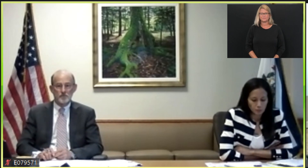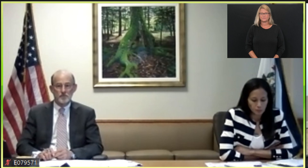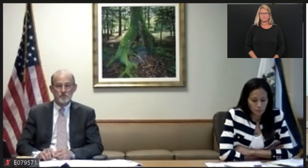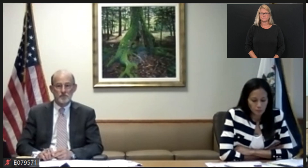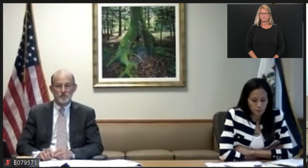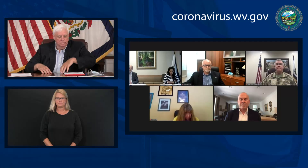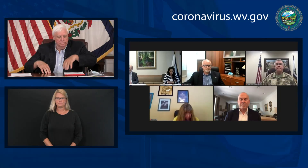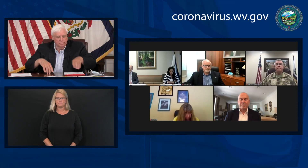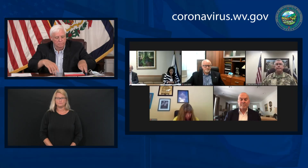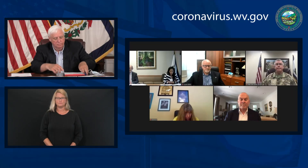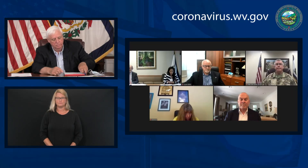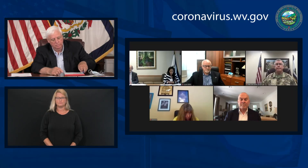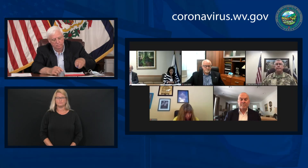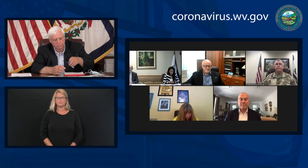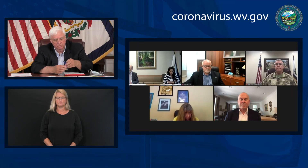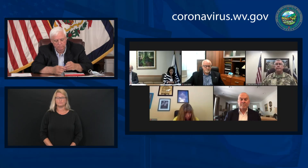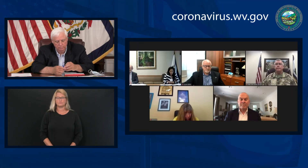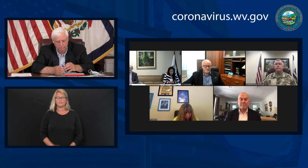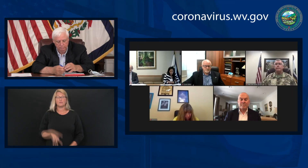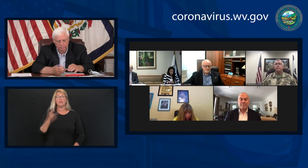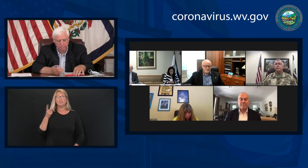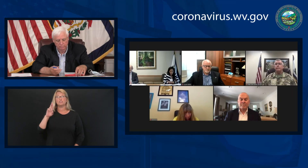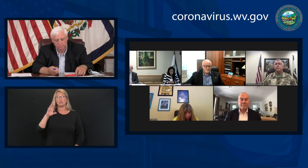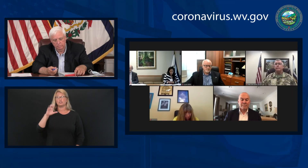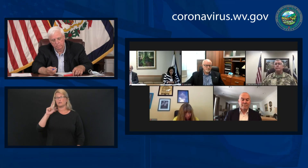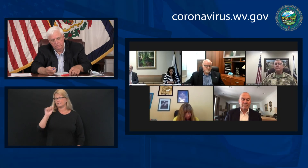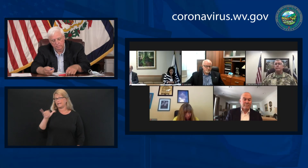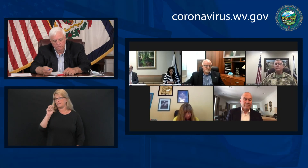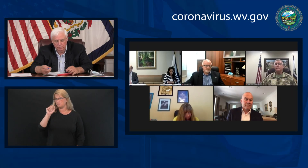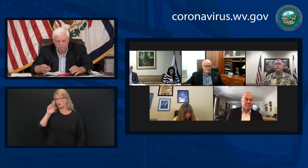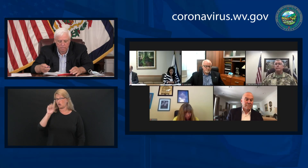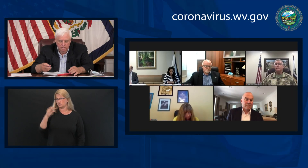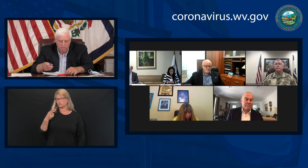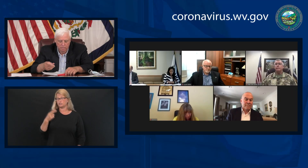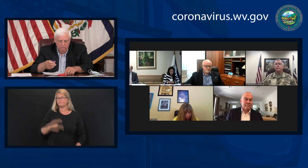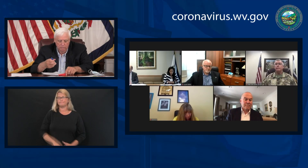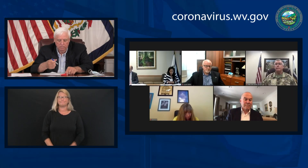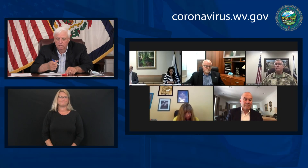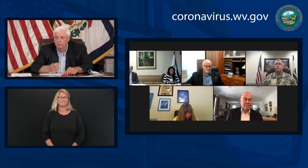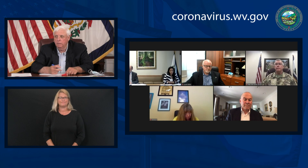Okay, thank you. Next, we have Dr. Clay Marsh, our coronavirus czar.